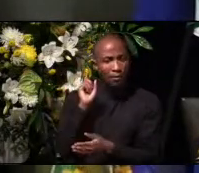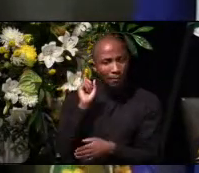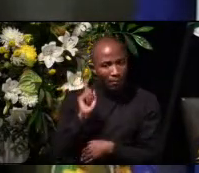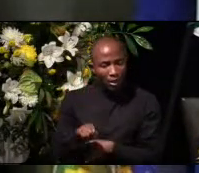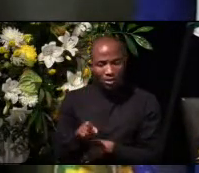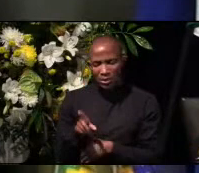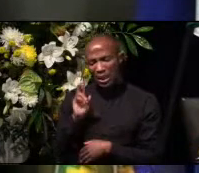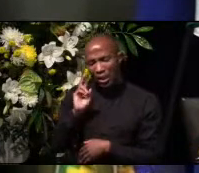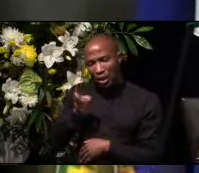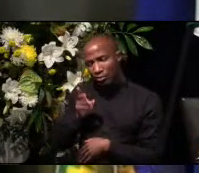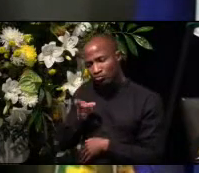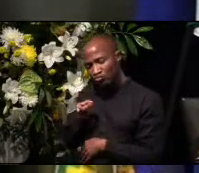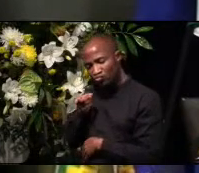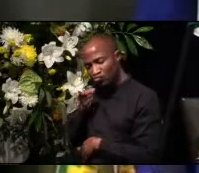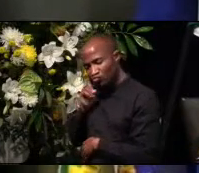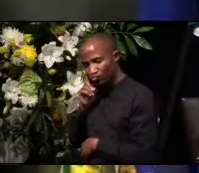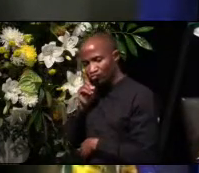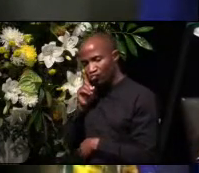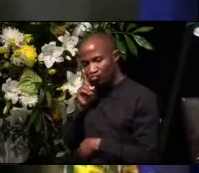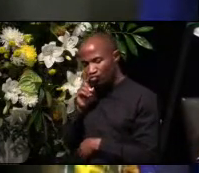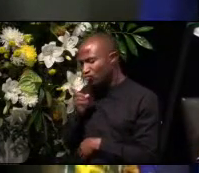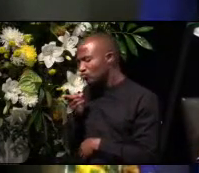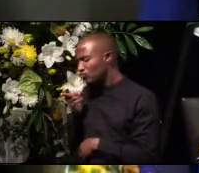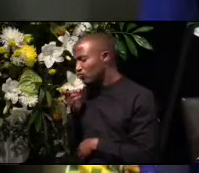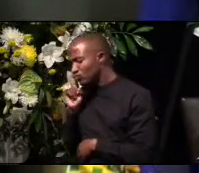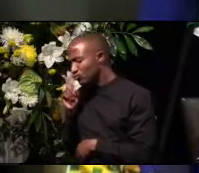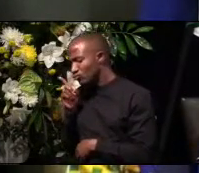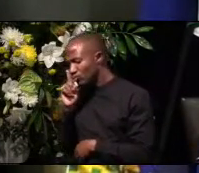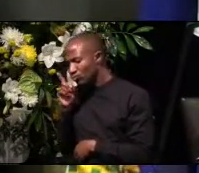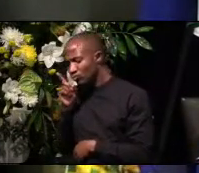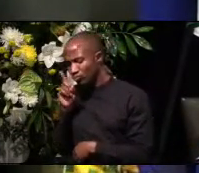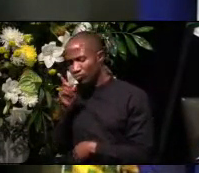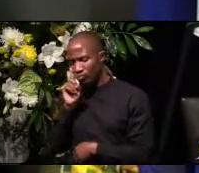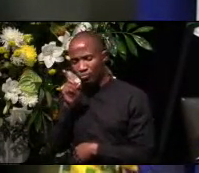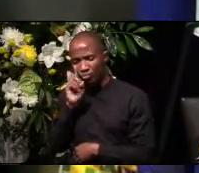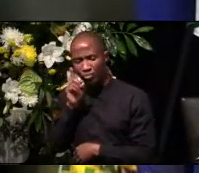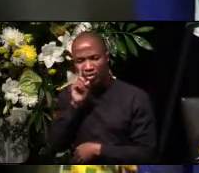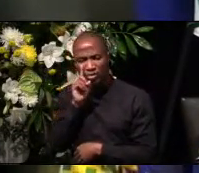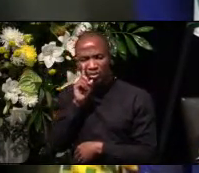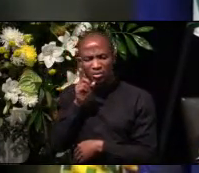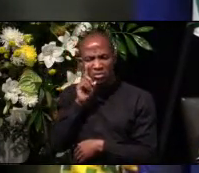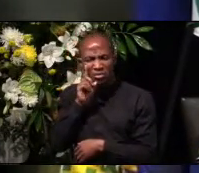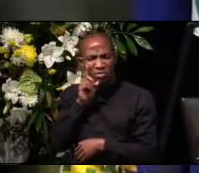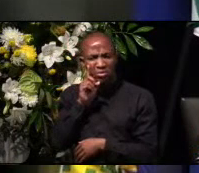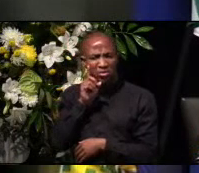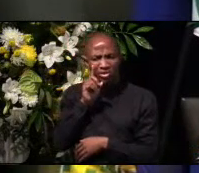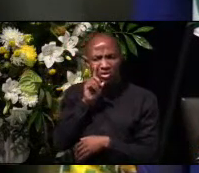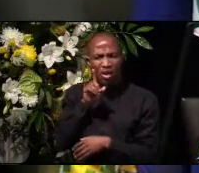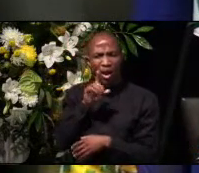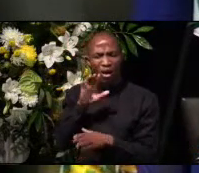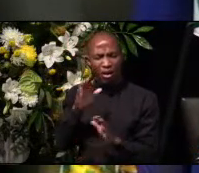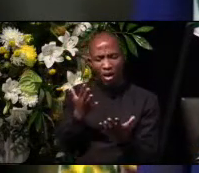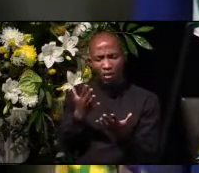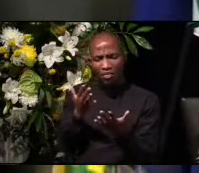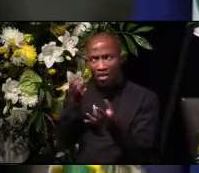you've possibly heard or seen or seen an efferable barometer and other survey information that